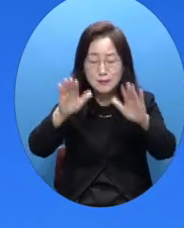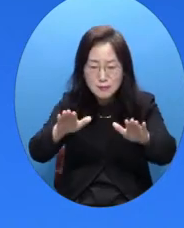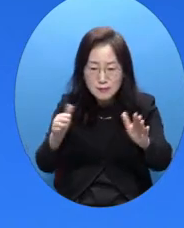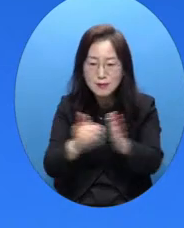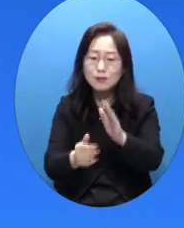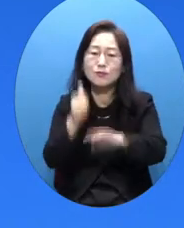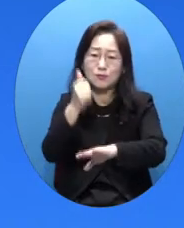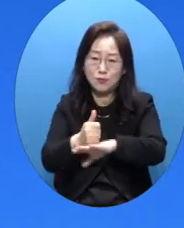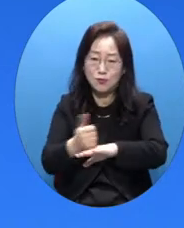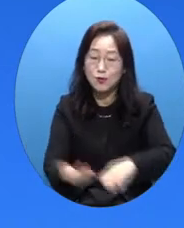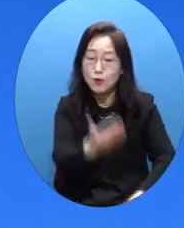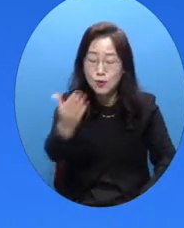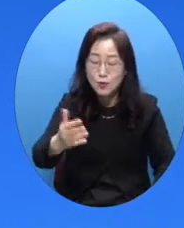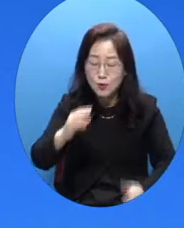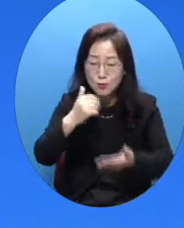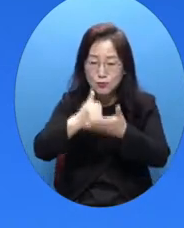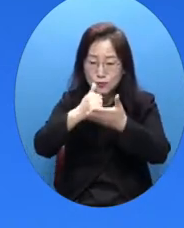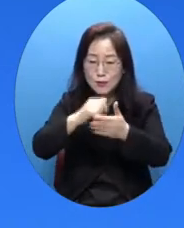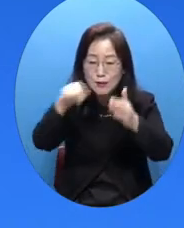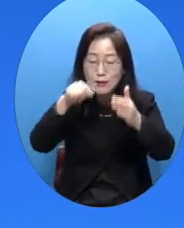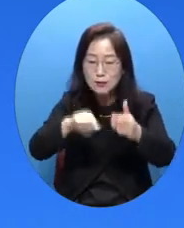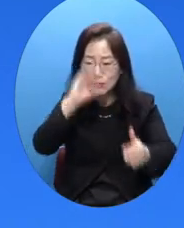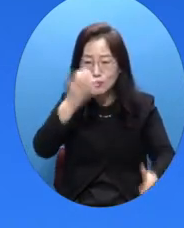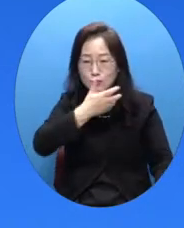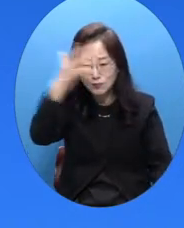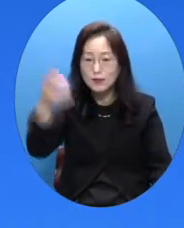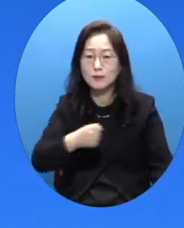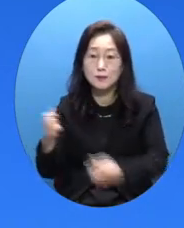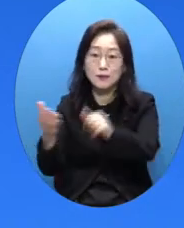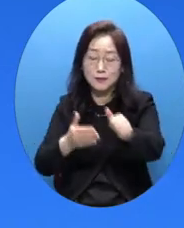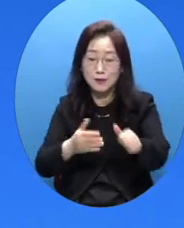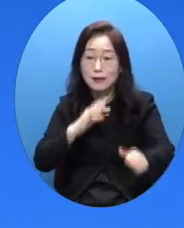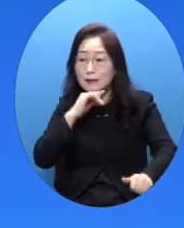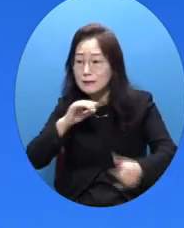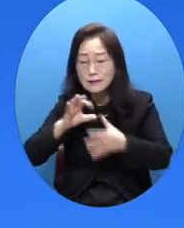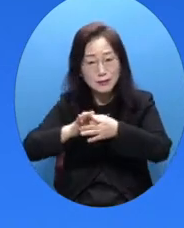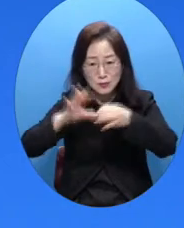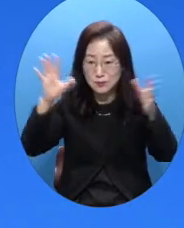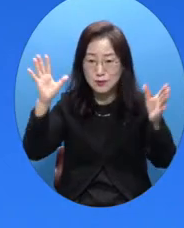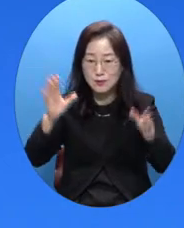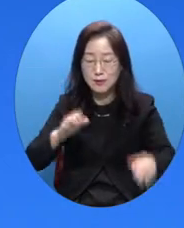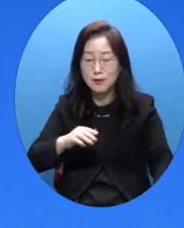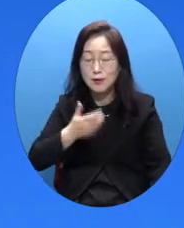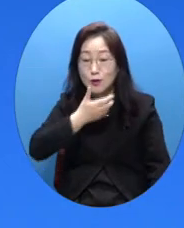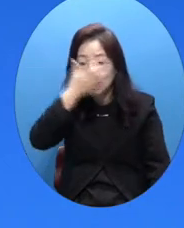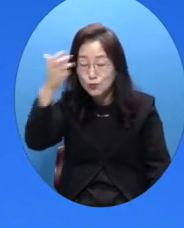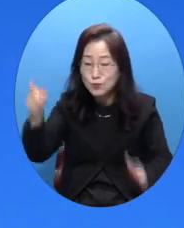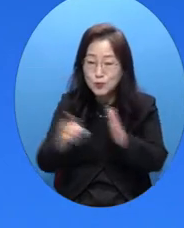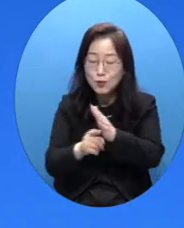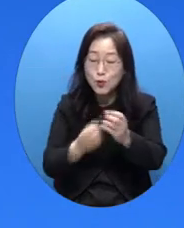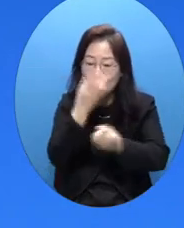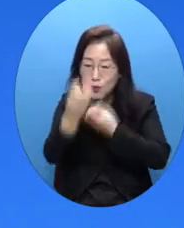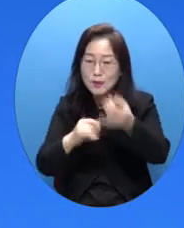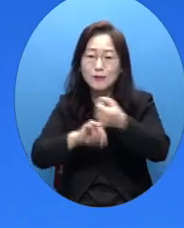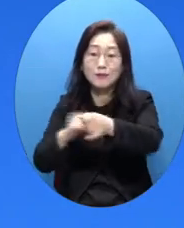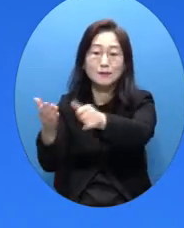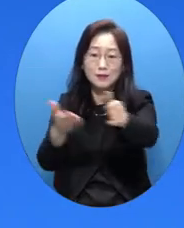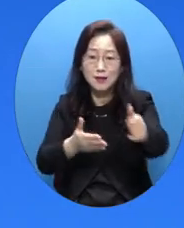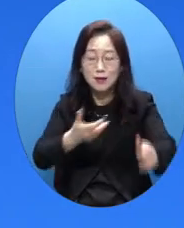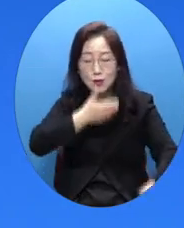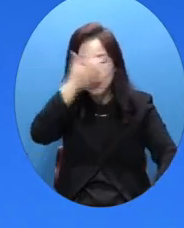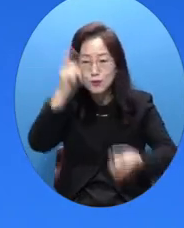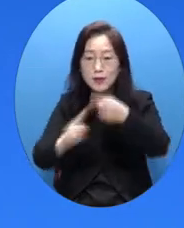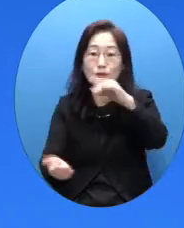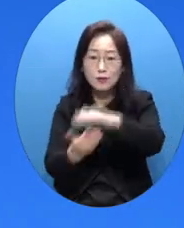due to the power of prayer he was able to accomplish all of his dreams I bless you in the name of the Lord Lord that you